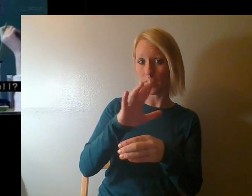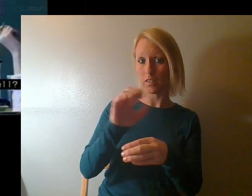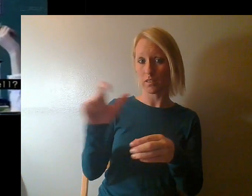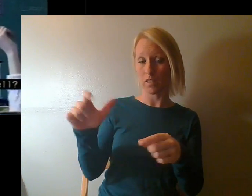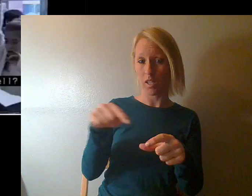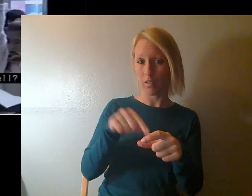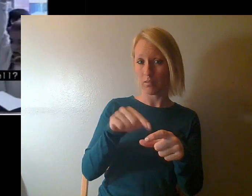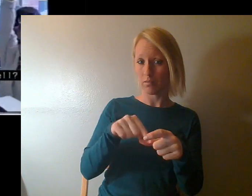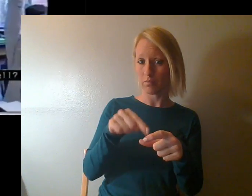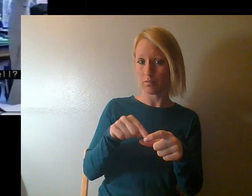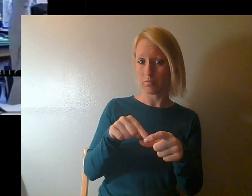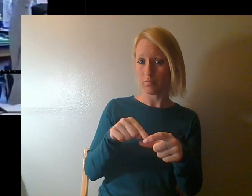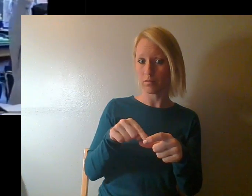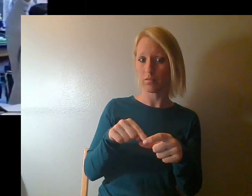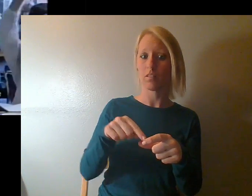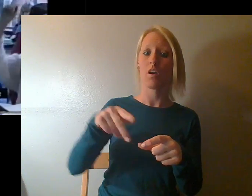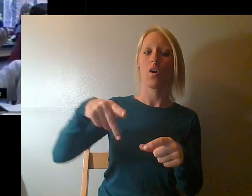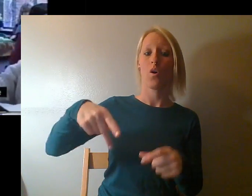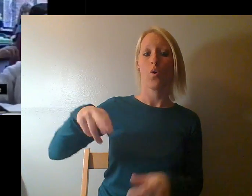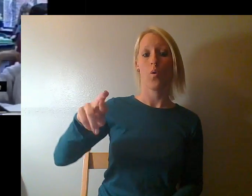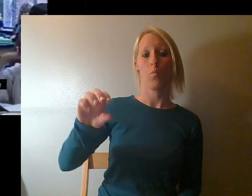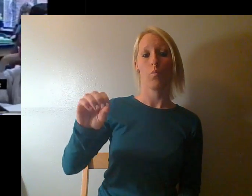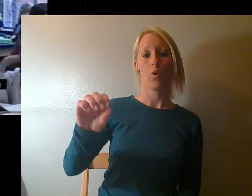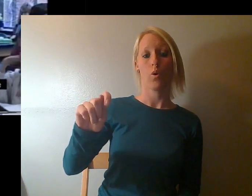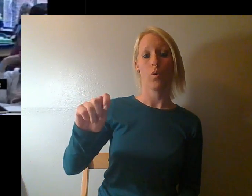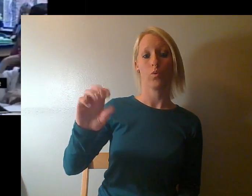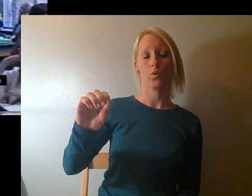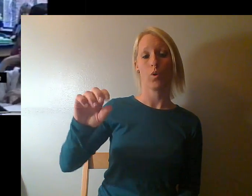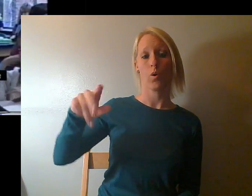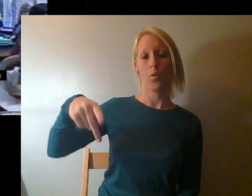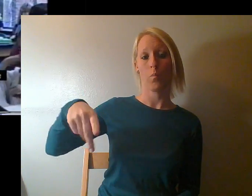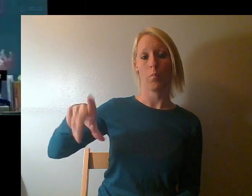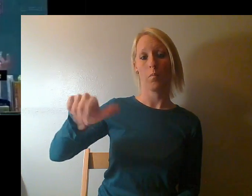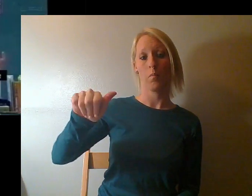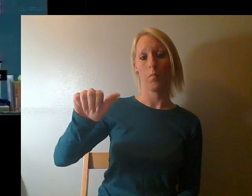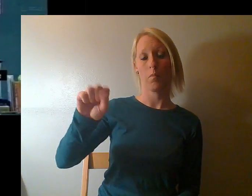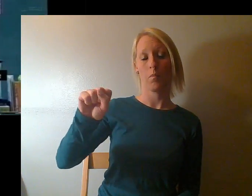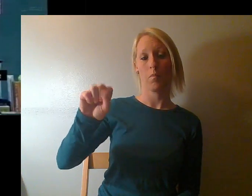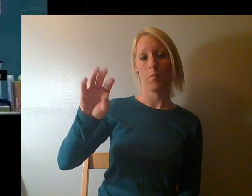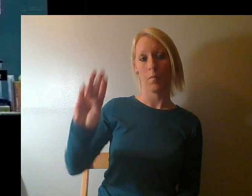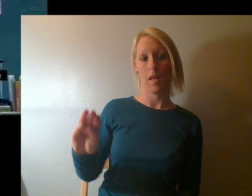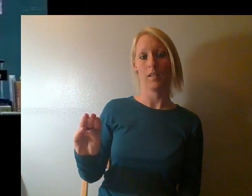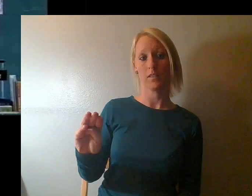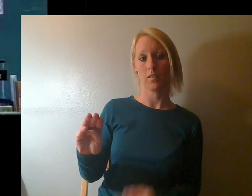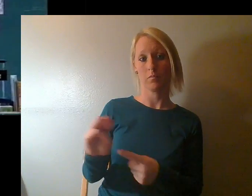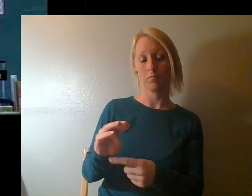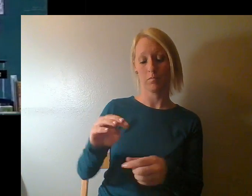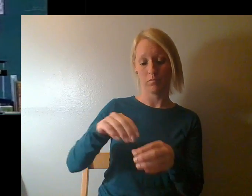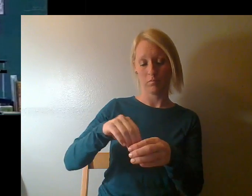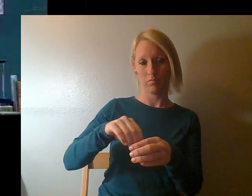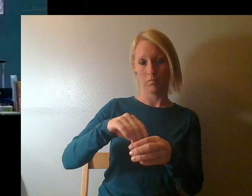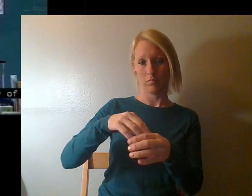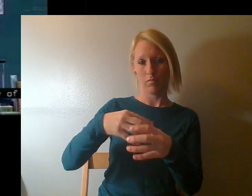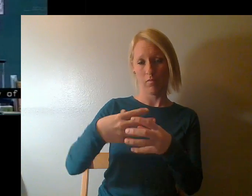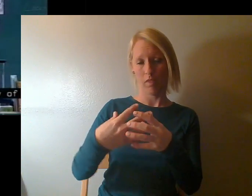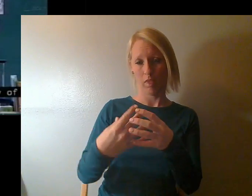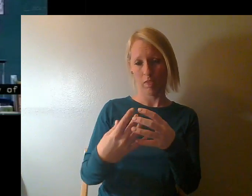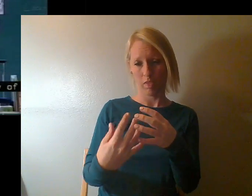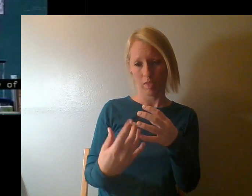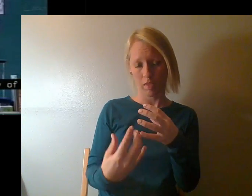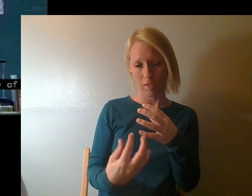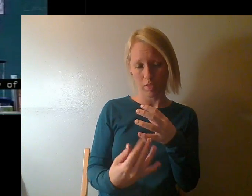Justin? Protoplasm. That protoplasm, if the cell membrane breaks, that protoplasm can leak out. All right, and the cell is in